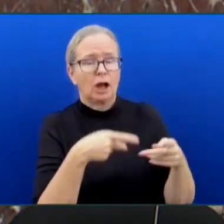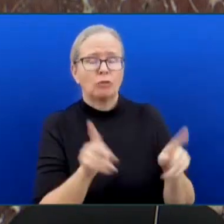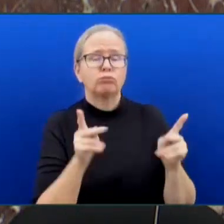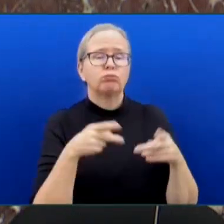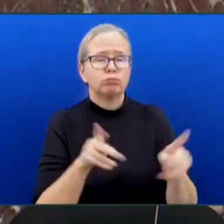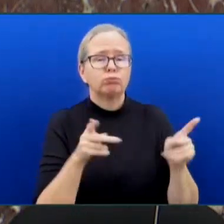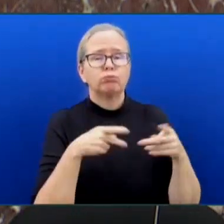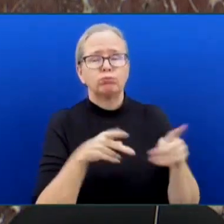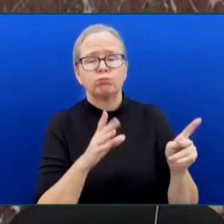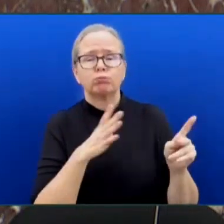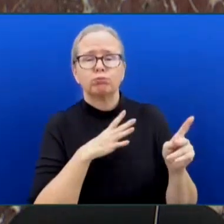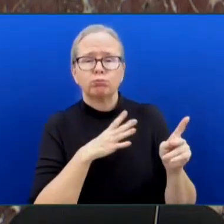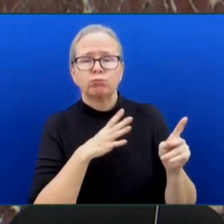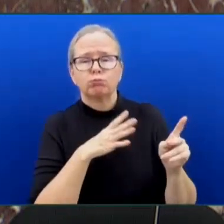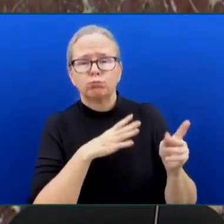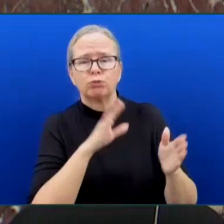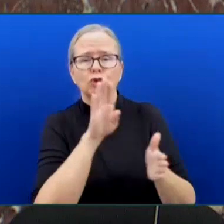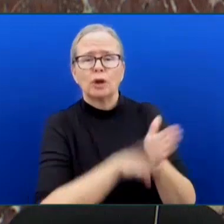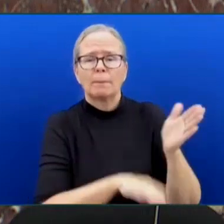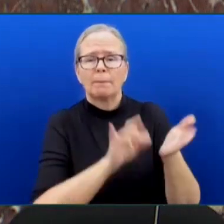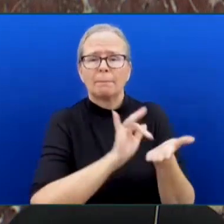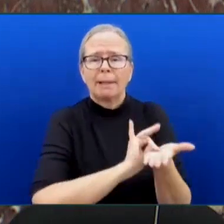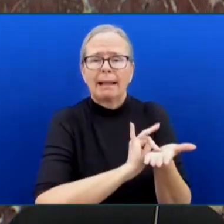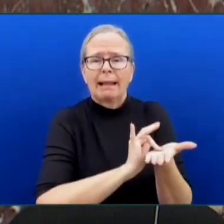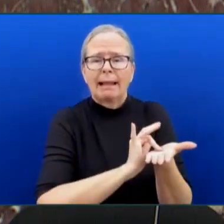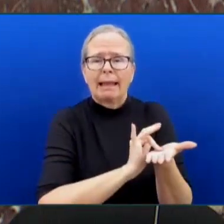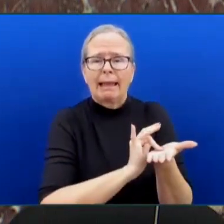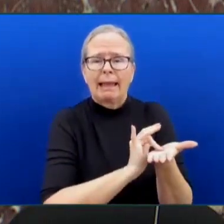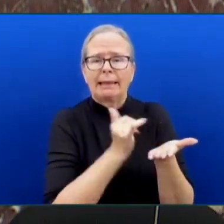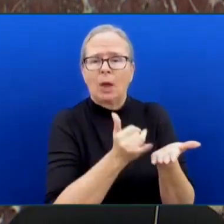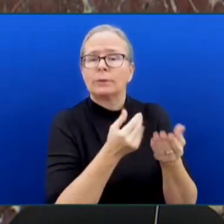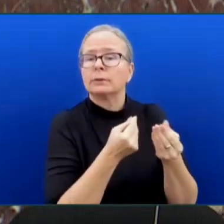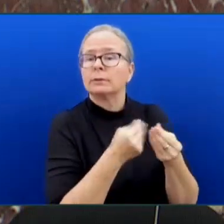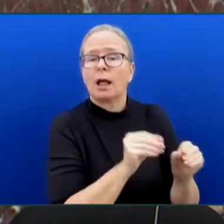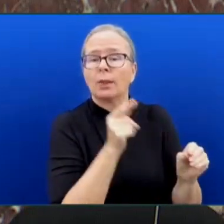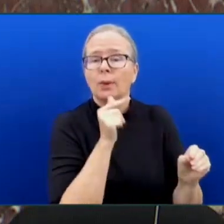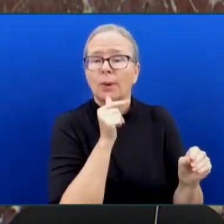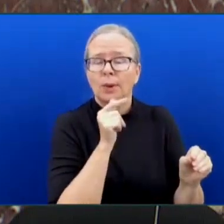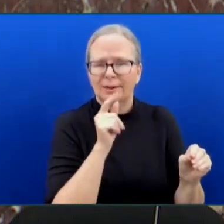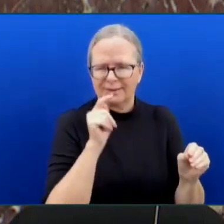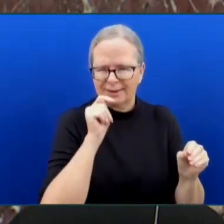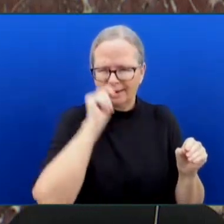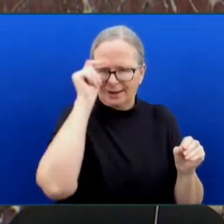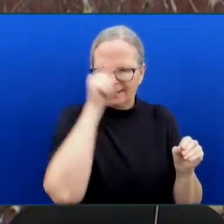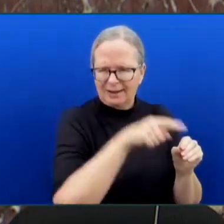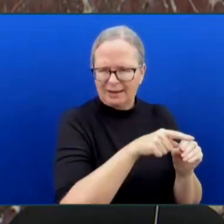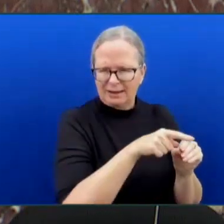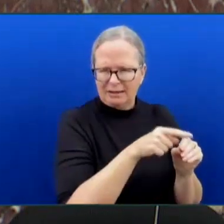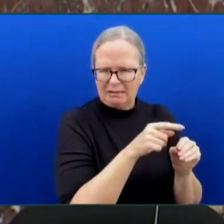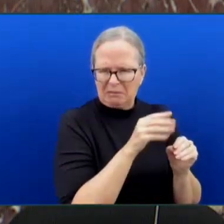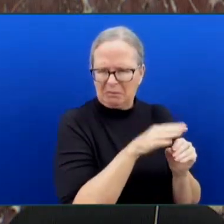as being safe. Desperate parents are calling MLA offices multiple times a week,